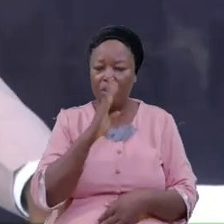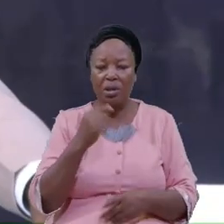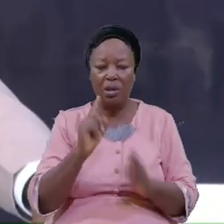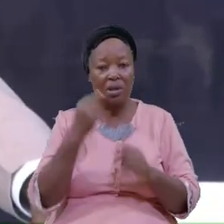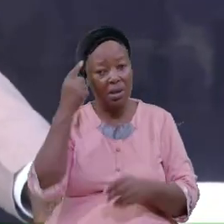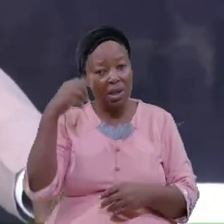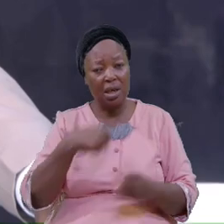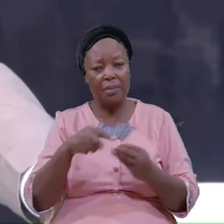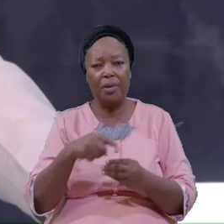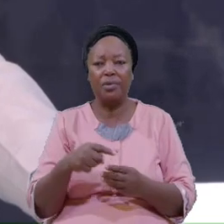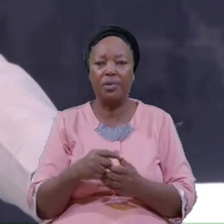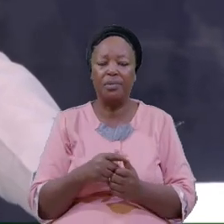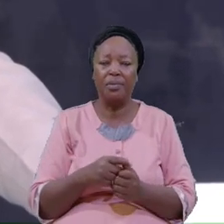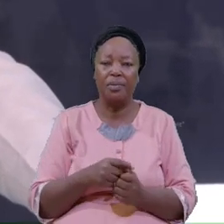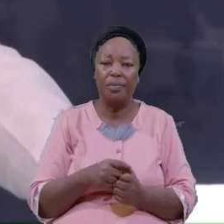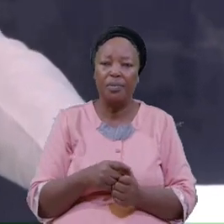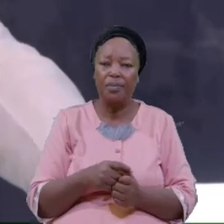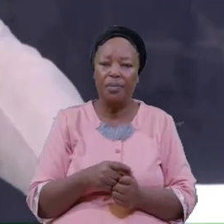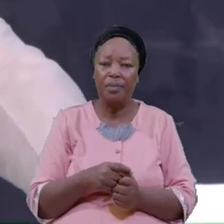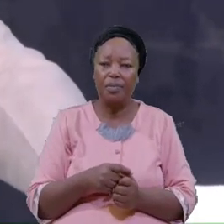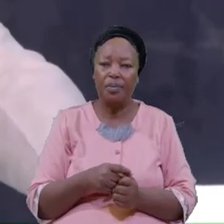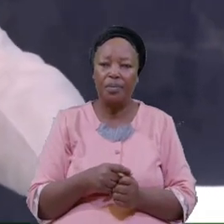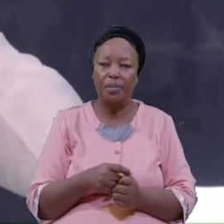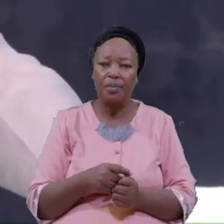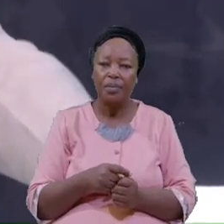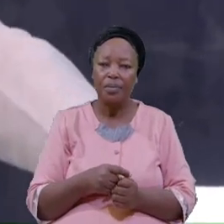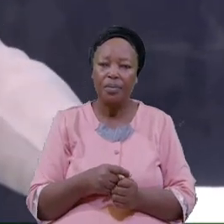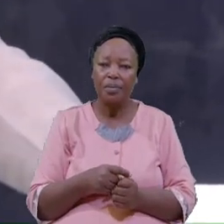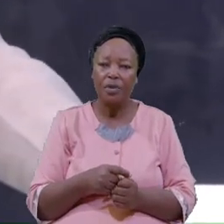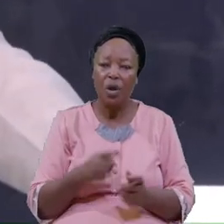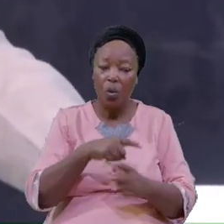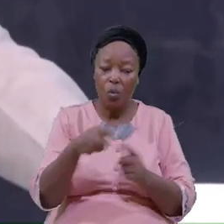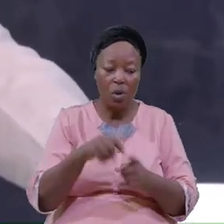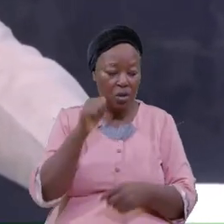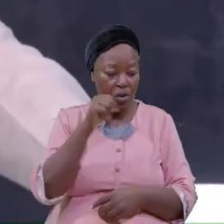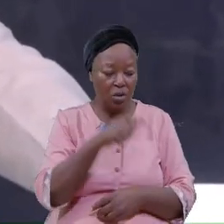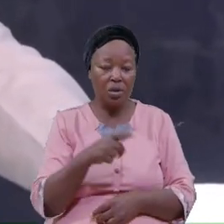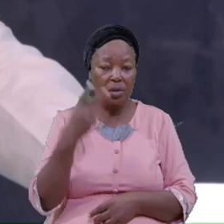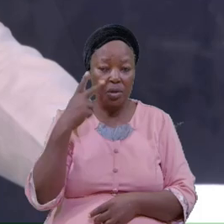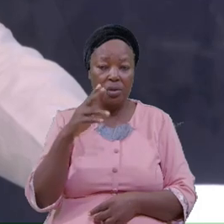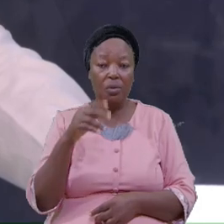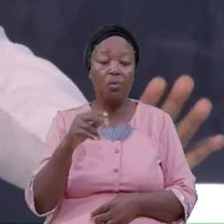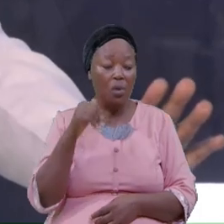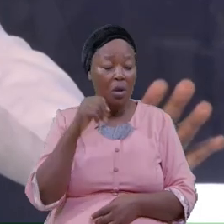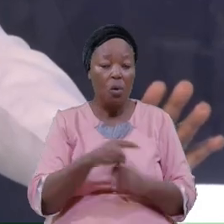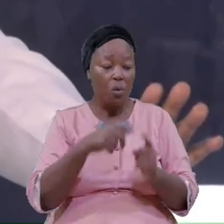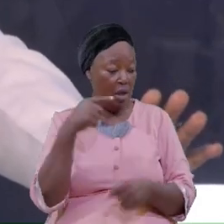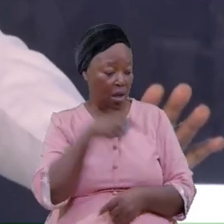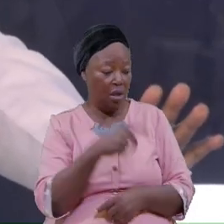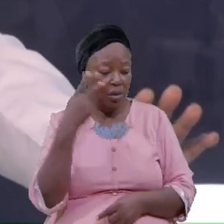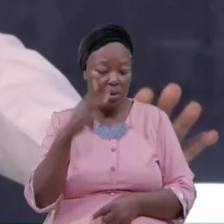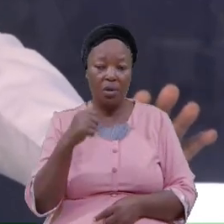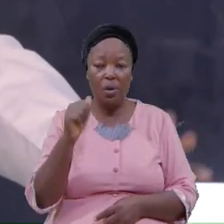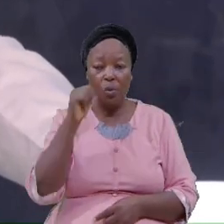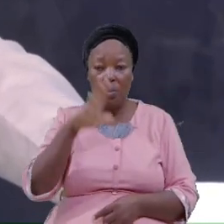circulent ça et là, ils pensent aux choses qu'elles doivent même pas penser. When she saw the woman, quand il a vu la femme, in her heart was already, his